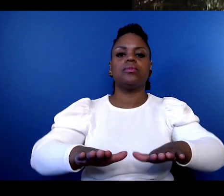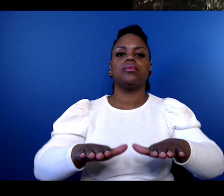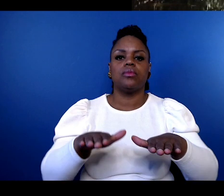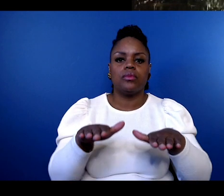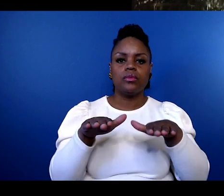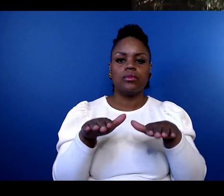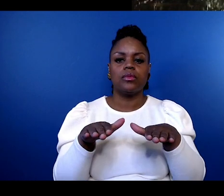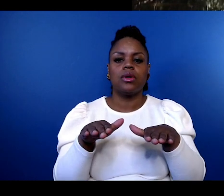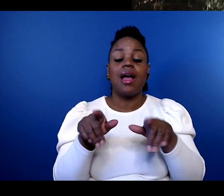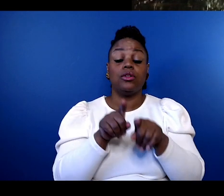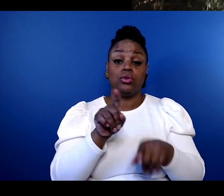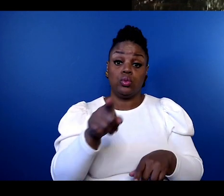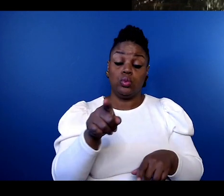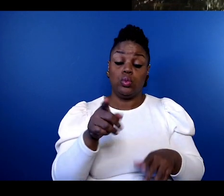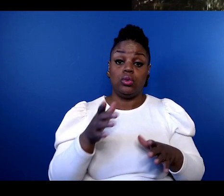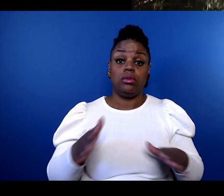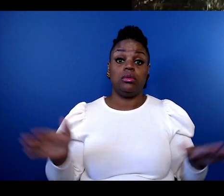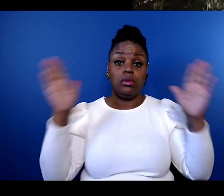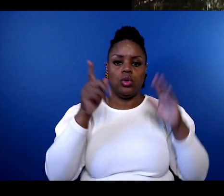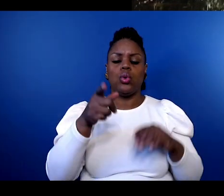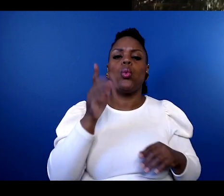you lift the shoulders up towards the ears.